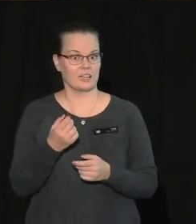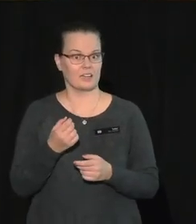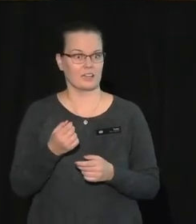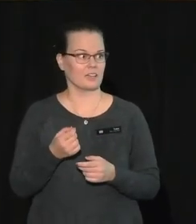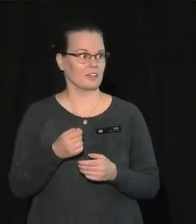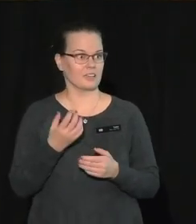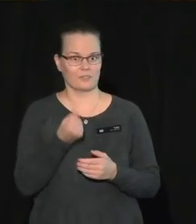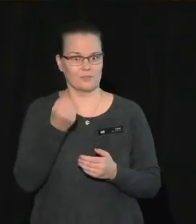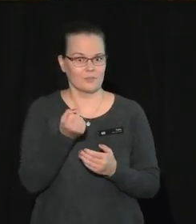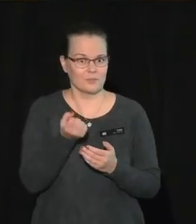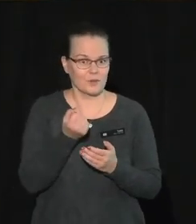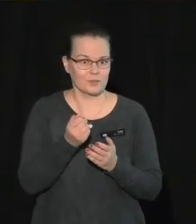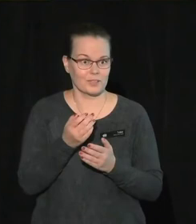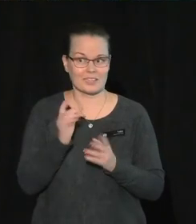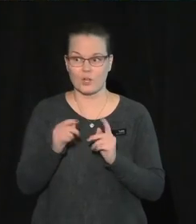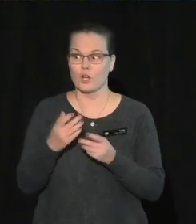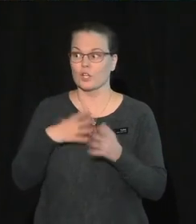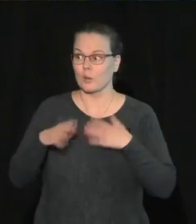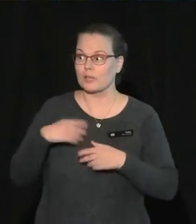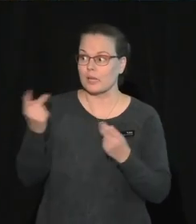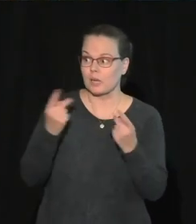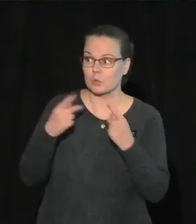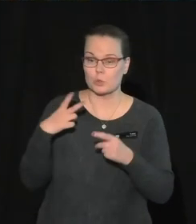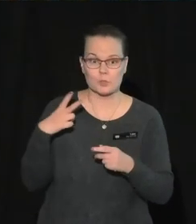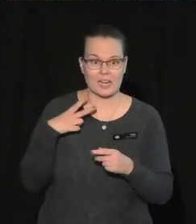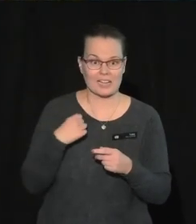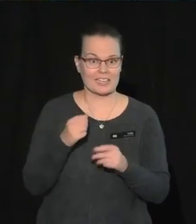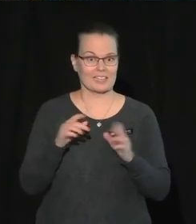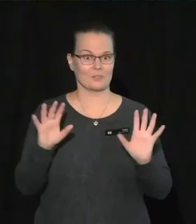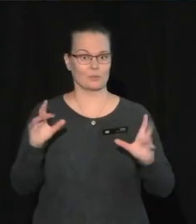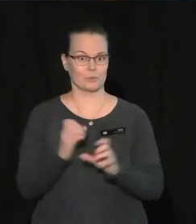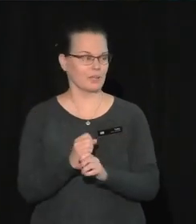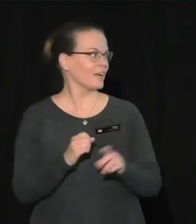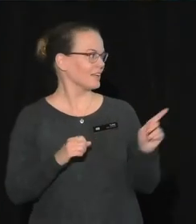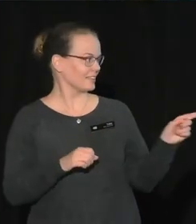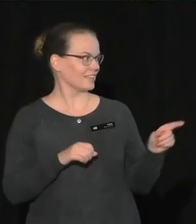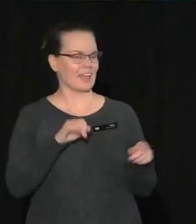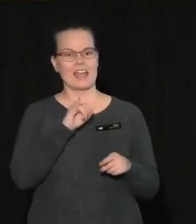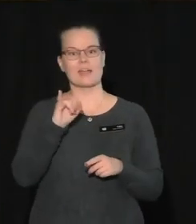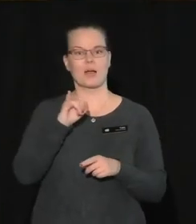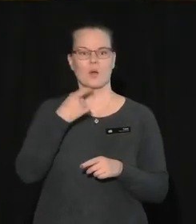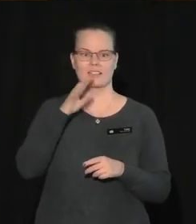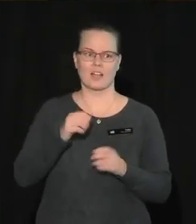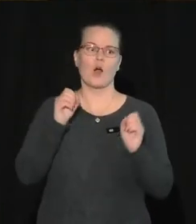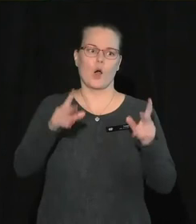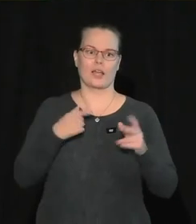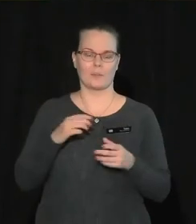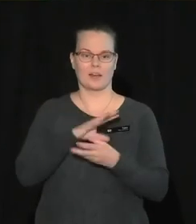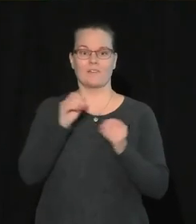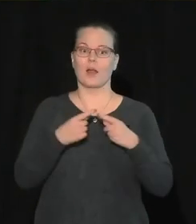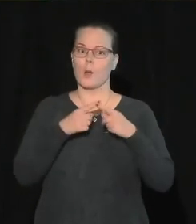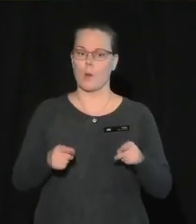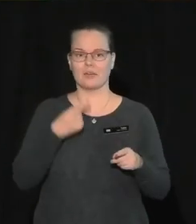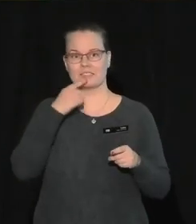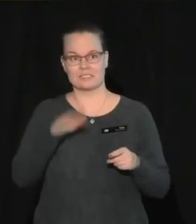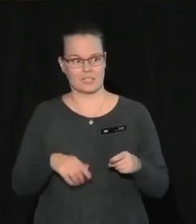just have time for questions also. Yes, okay, I'm finishing. So very quickly then